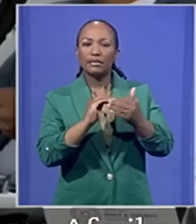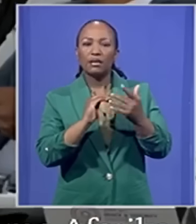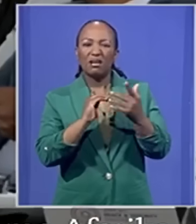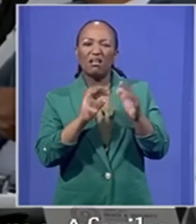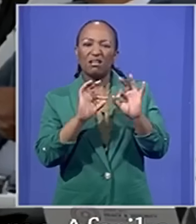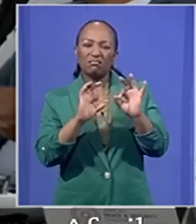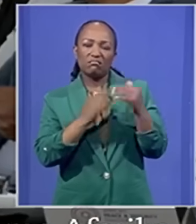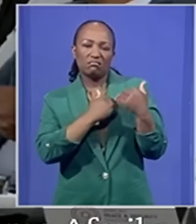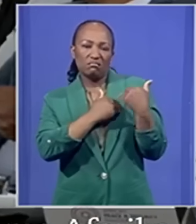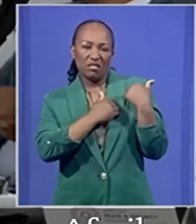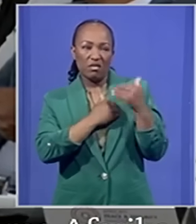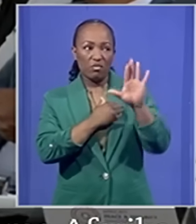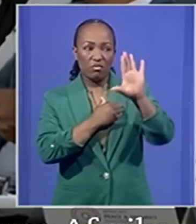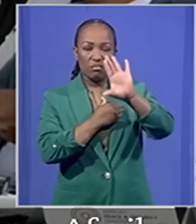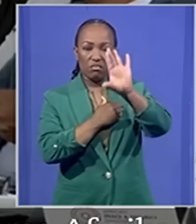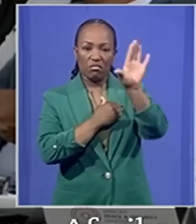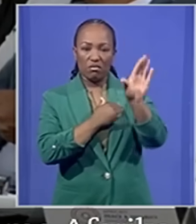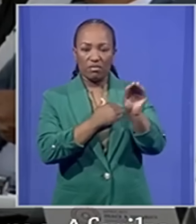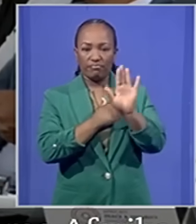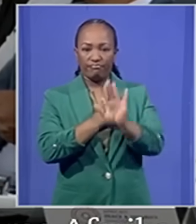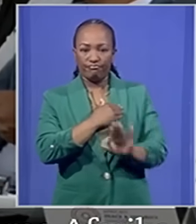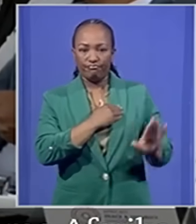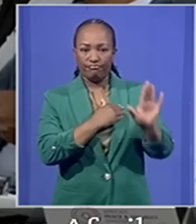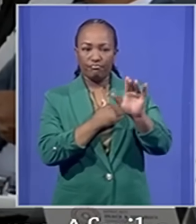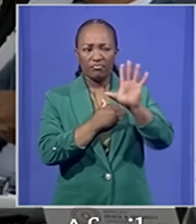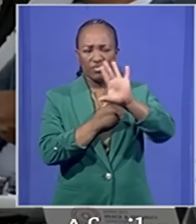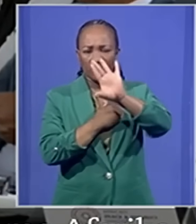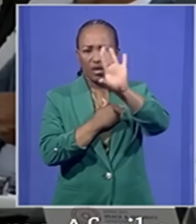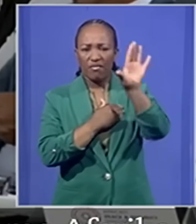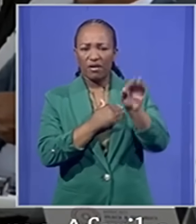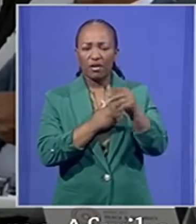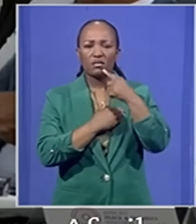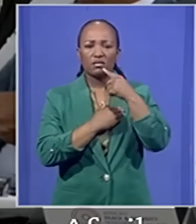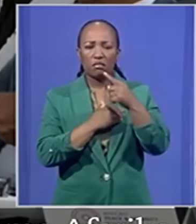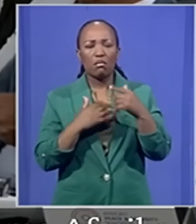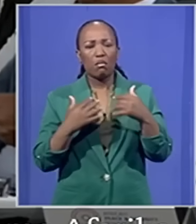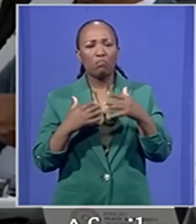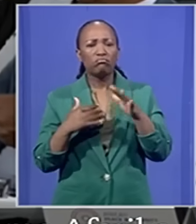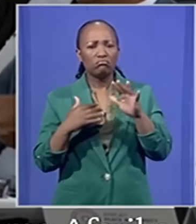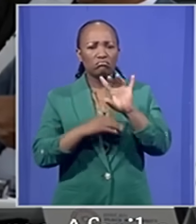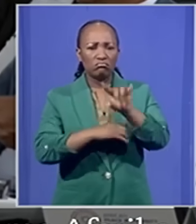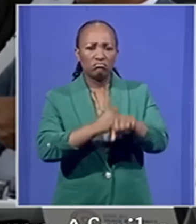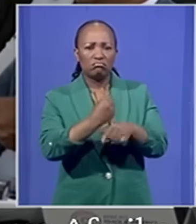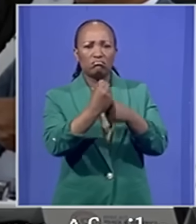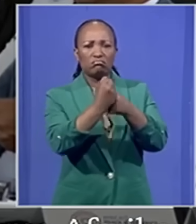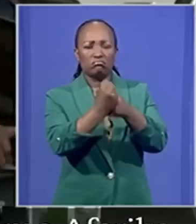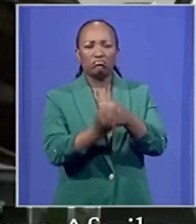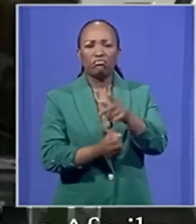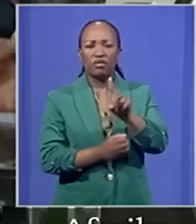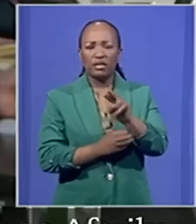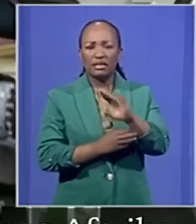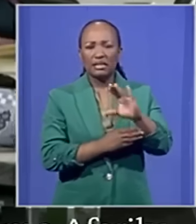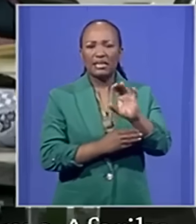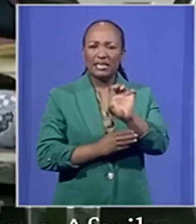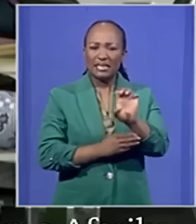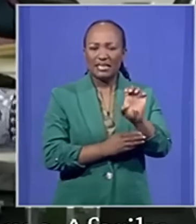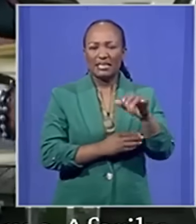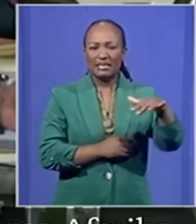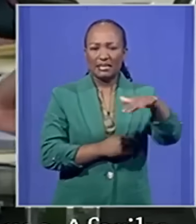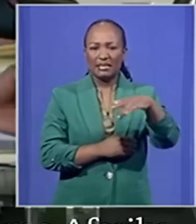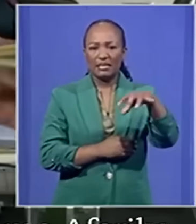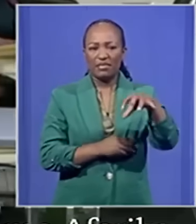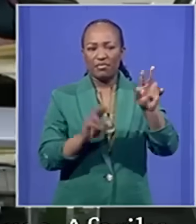mo Afrika. Afrika Borwa e re e amano ke maiteko a go lere kagiso kwa botlhaba ba DRC. The